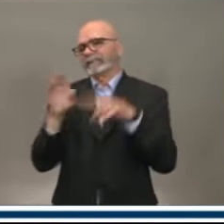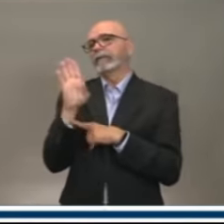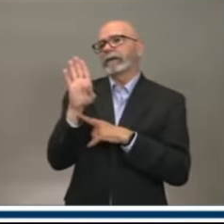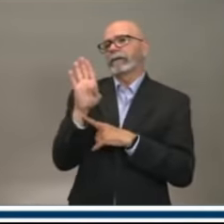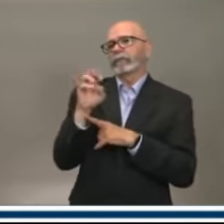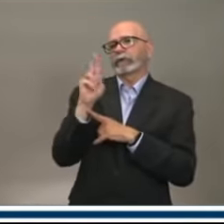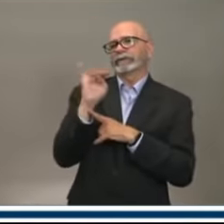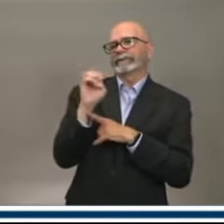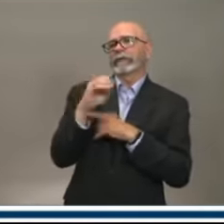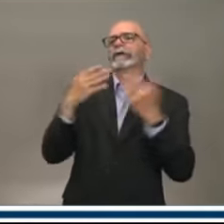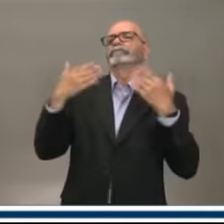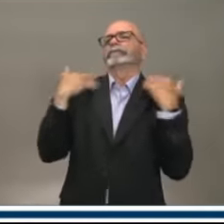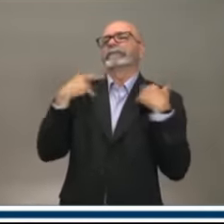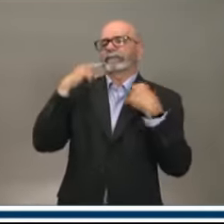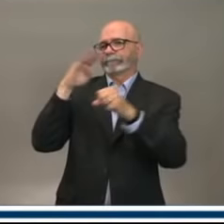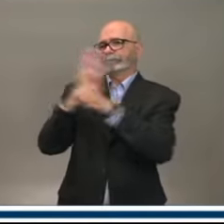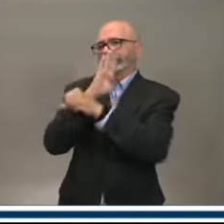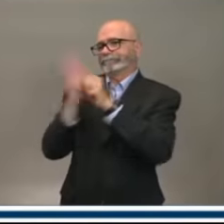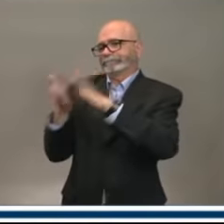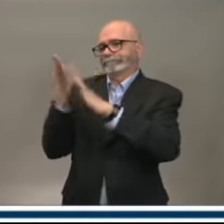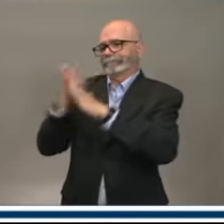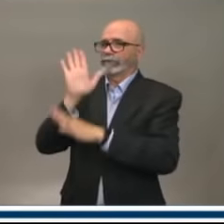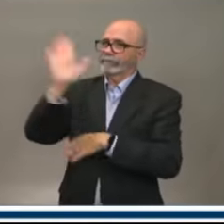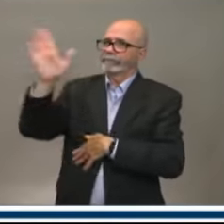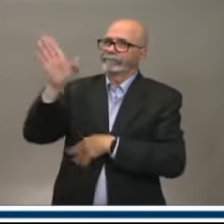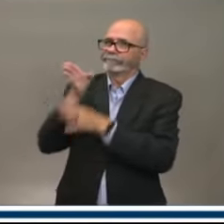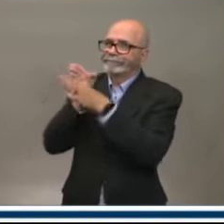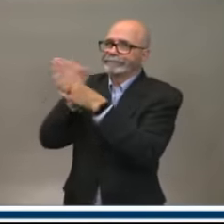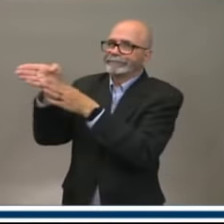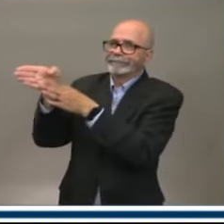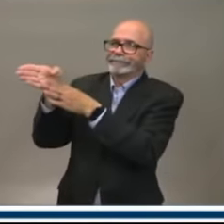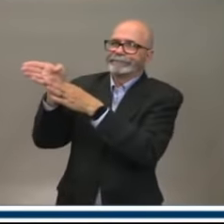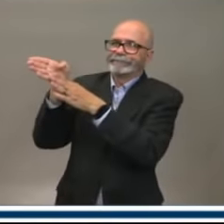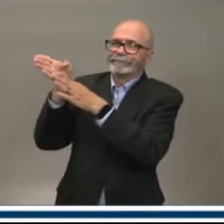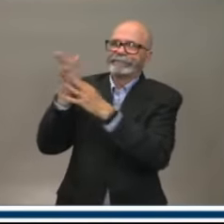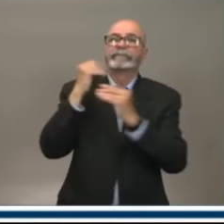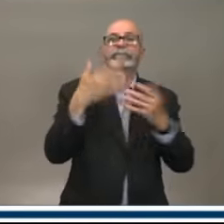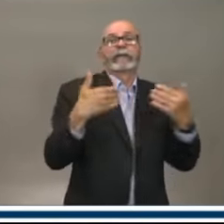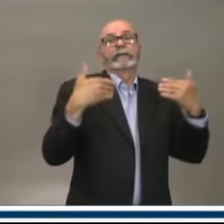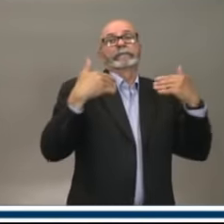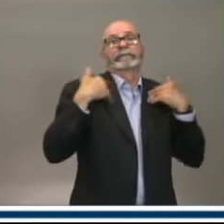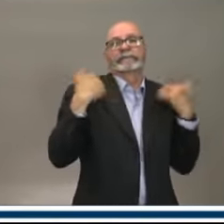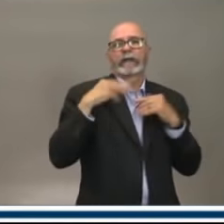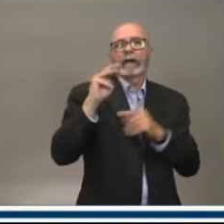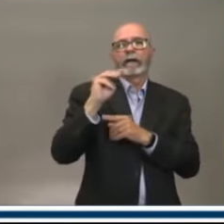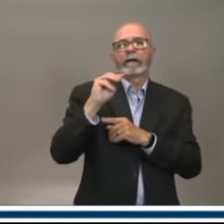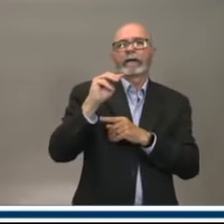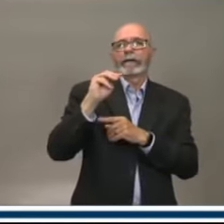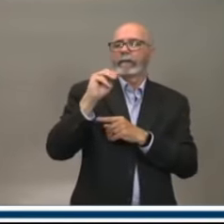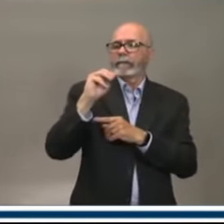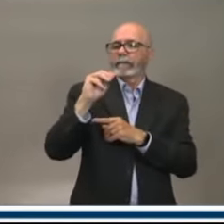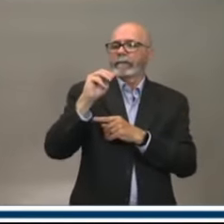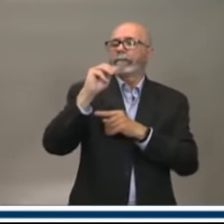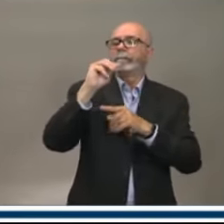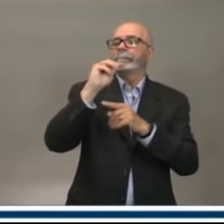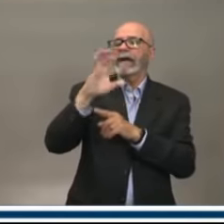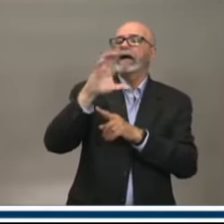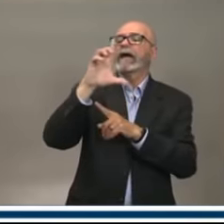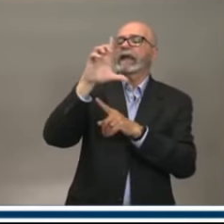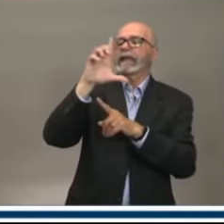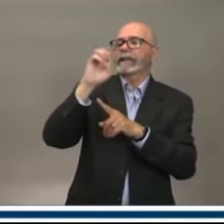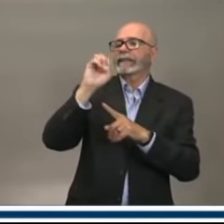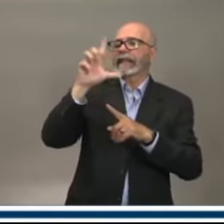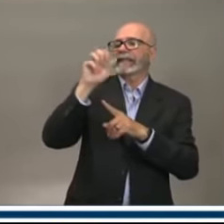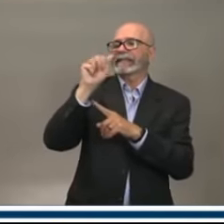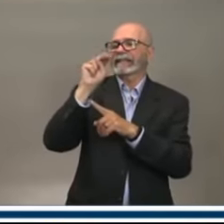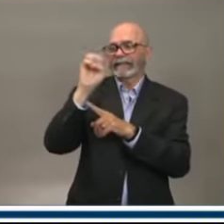my colleague, Minister McClellan, have been working with organizations across the region. So the organization that